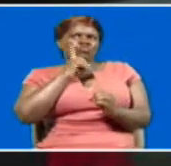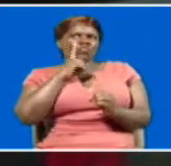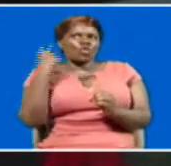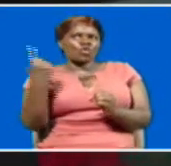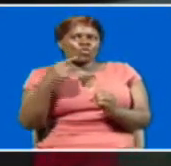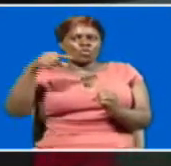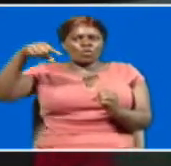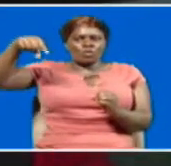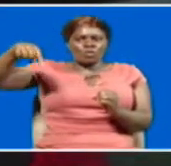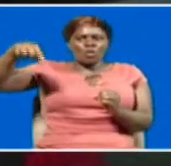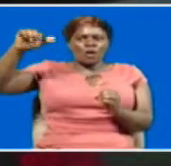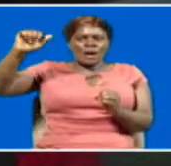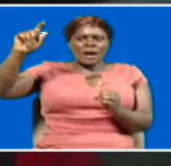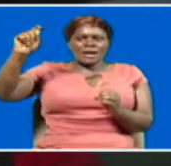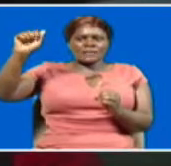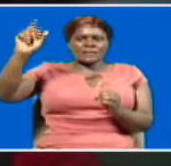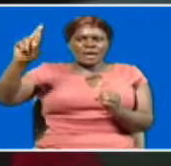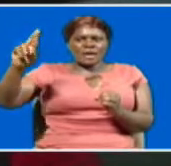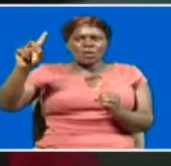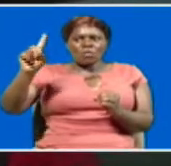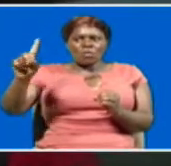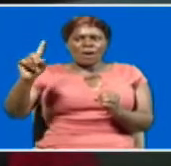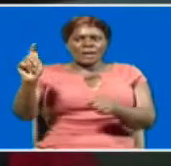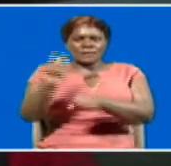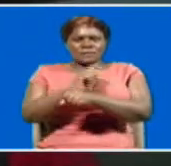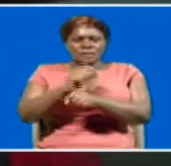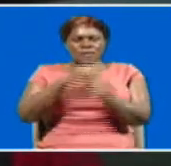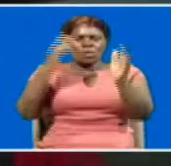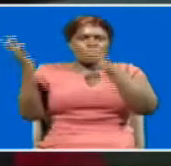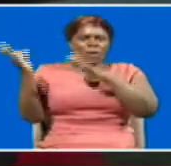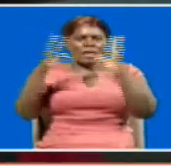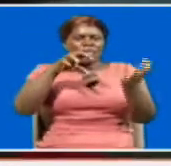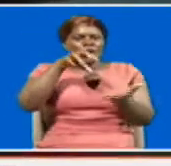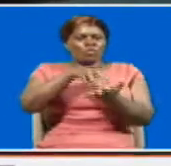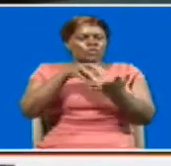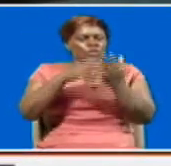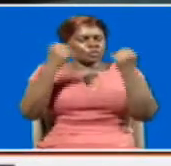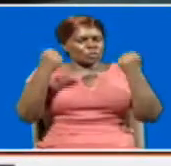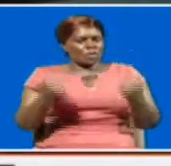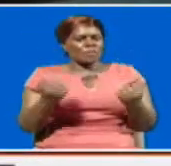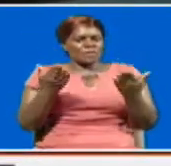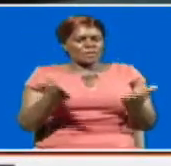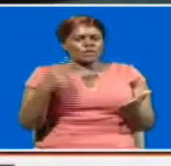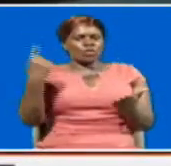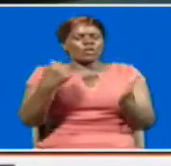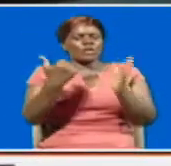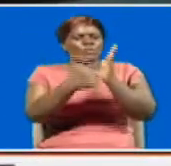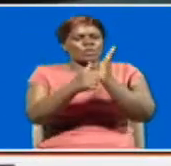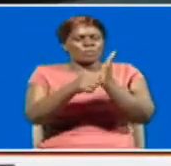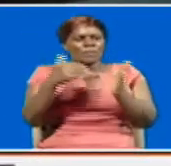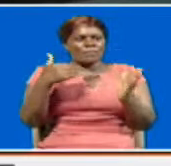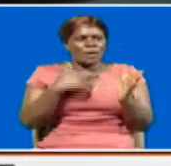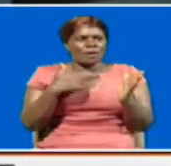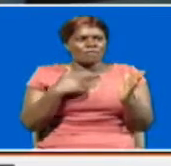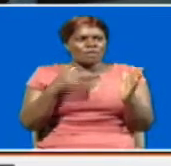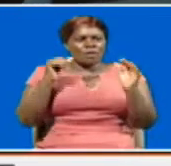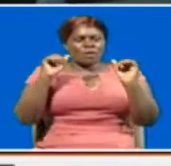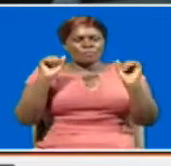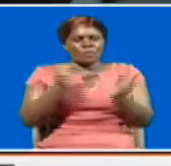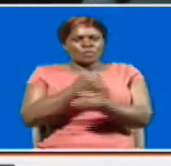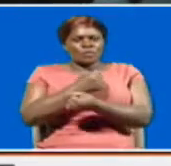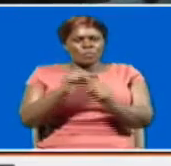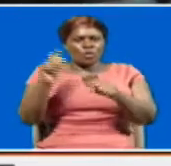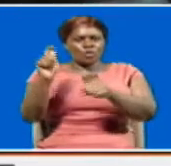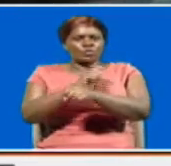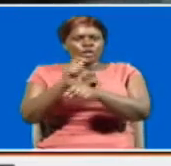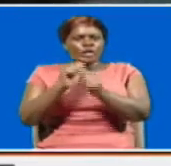in Qatar one training, because the weather conditions are very tough there. So this is the only problem we had, that we couldn't really